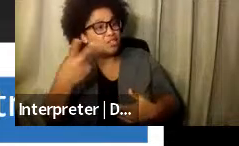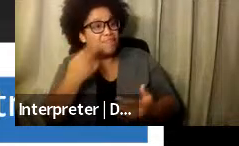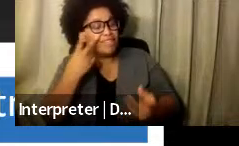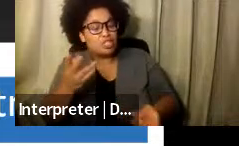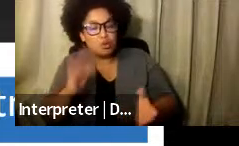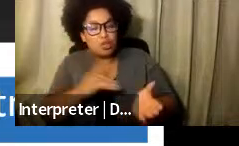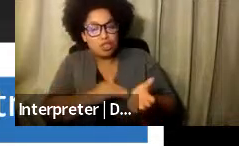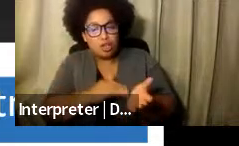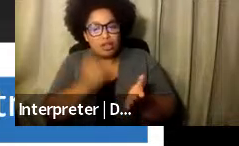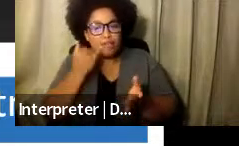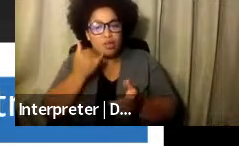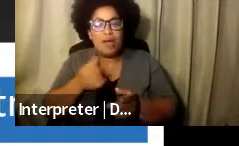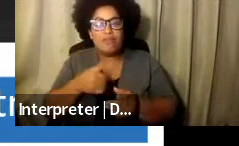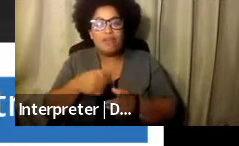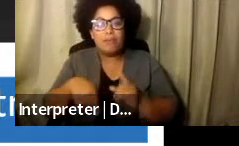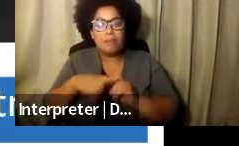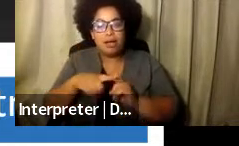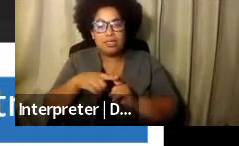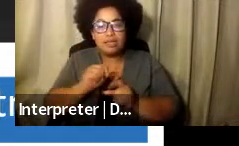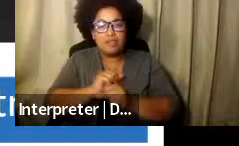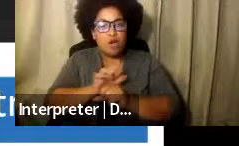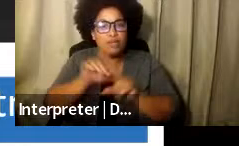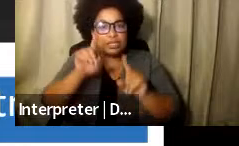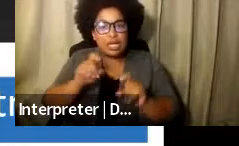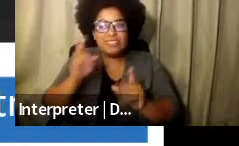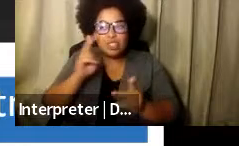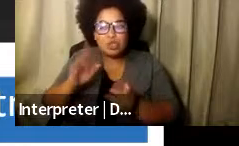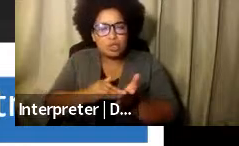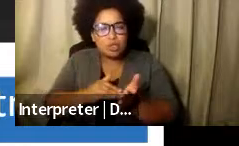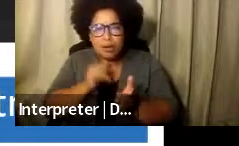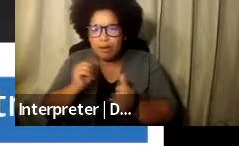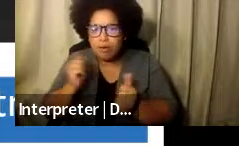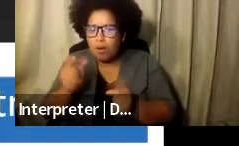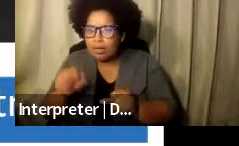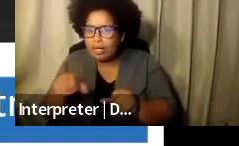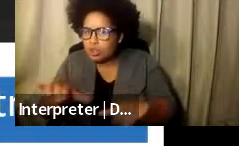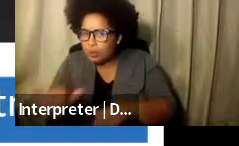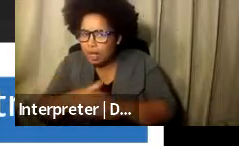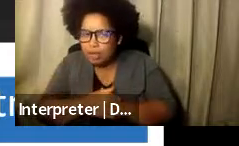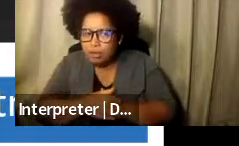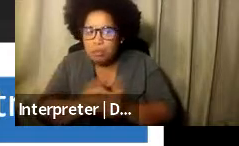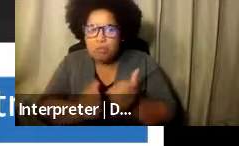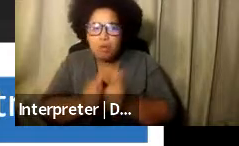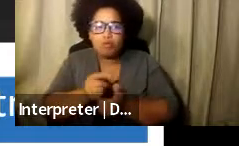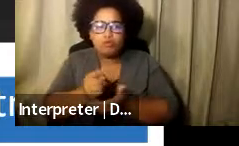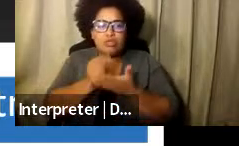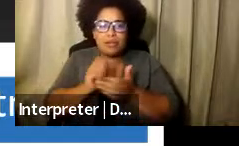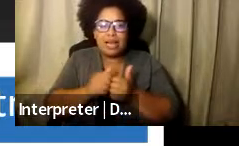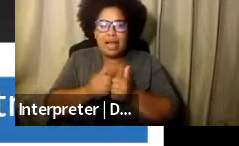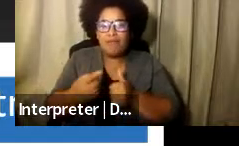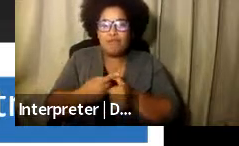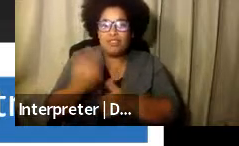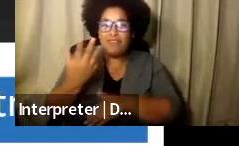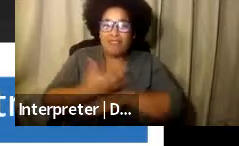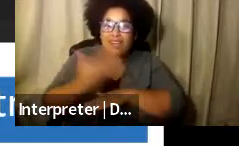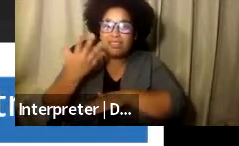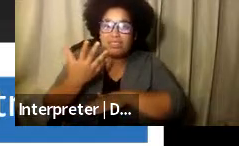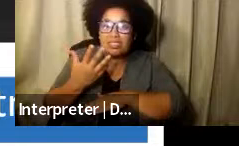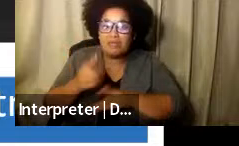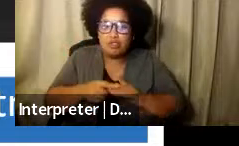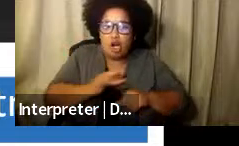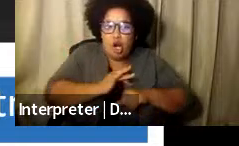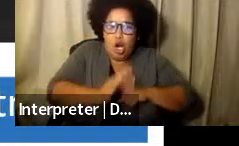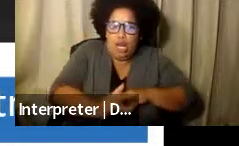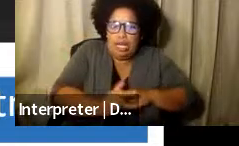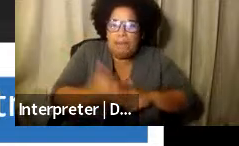have a positive COVID test. And not everyone can do that. Treatments are really most effective in the first 5 days if you start them